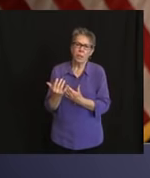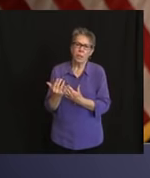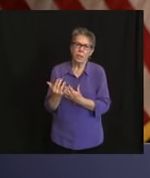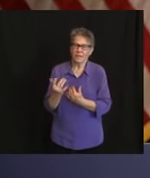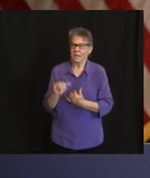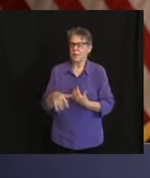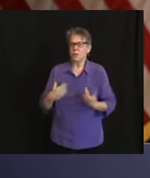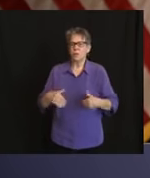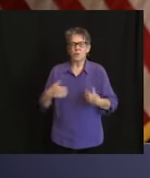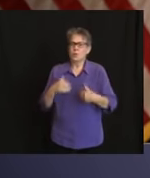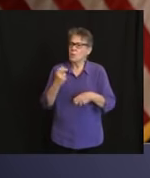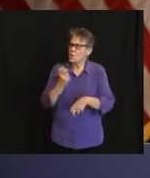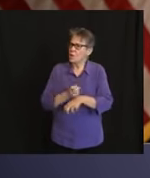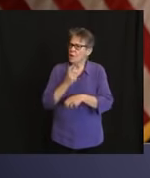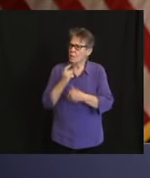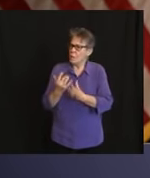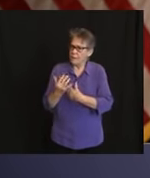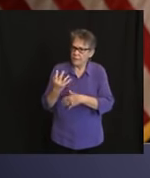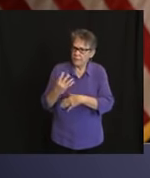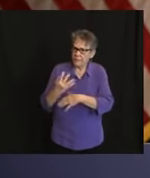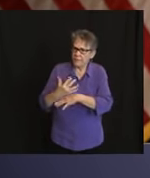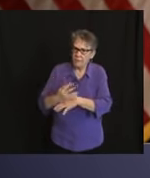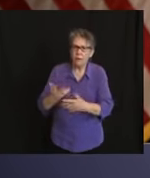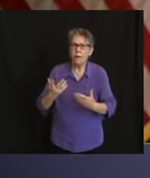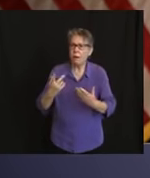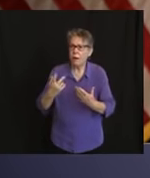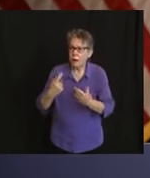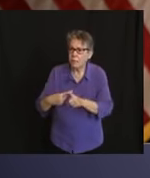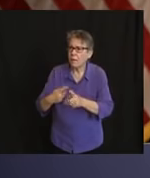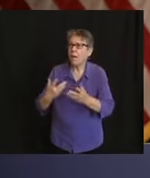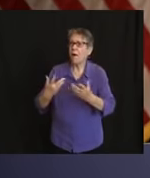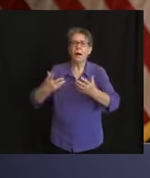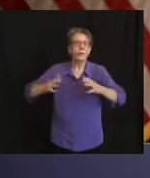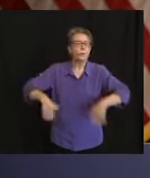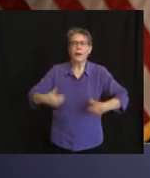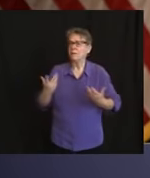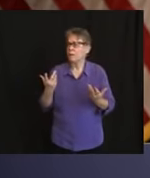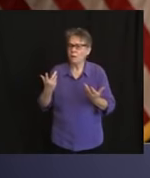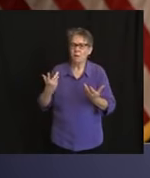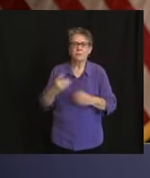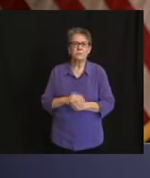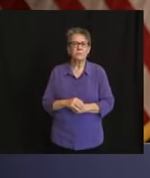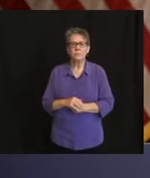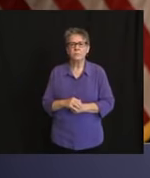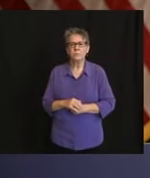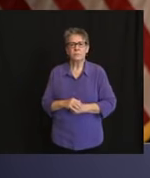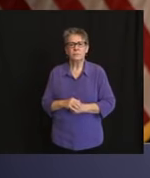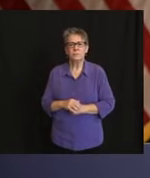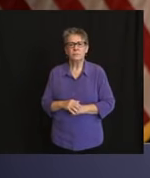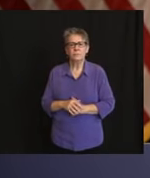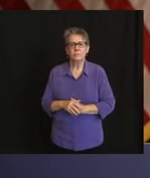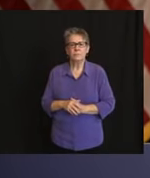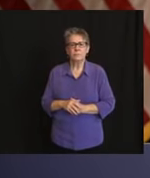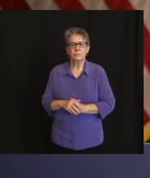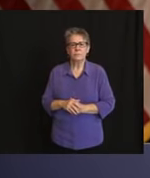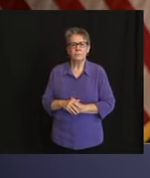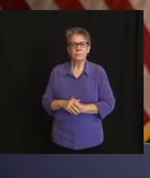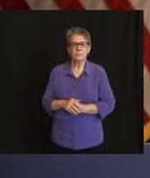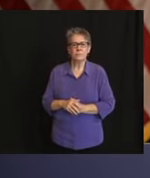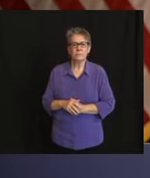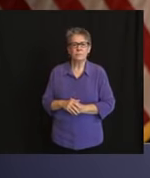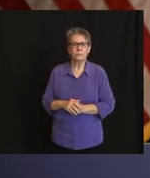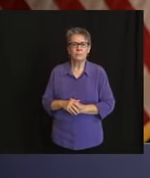I've been told and we've looked at, the chances are likely, if not highly likely, this comes back again. So what are we going to do to make